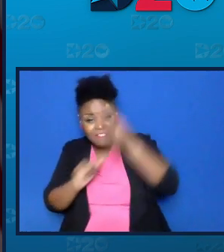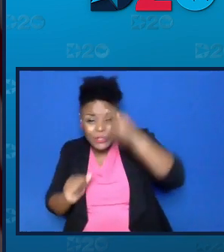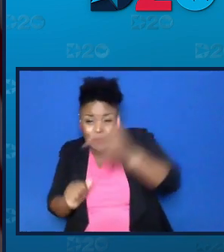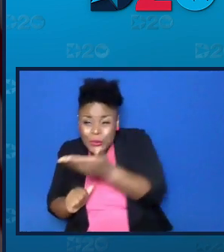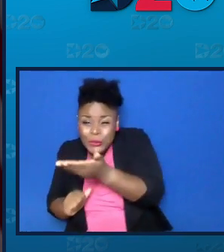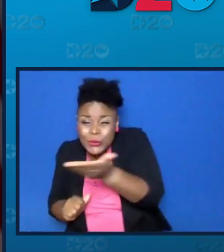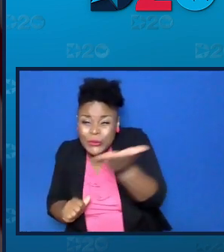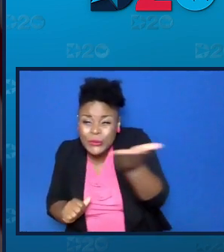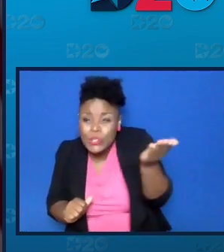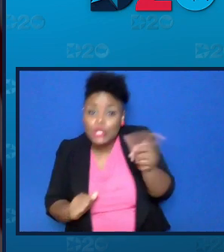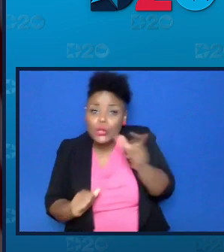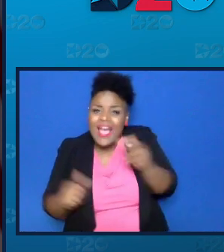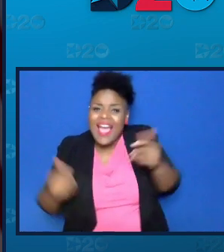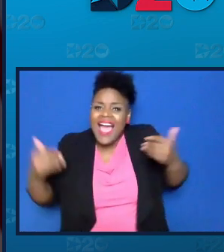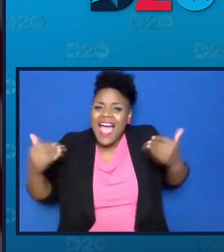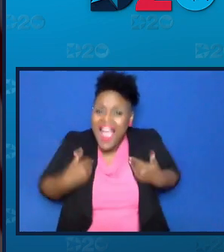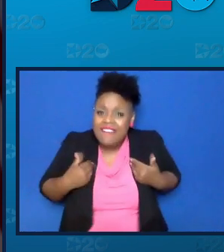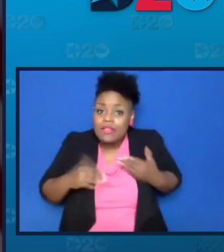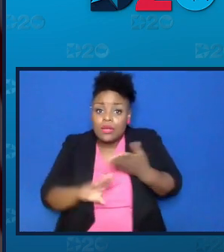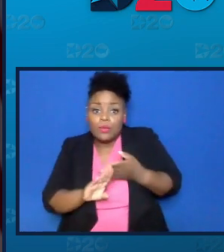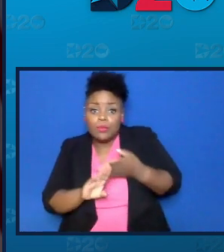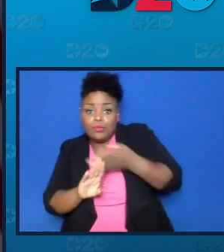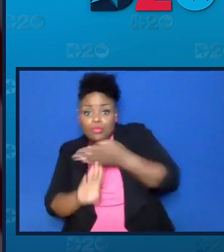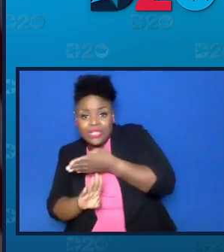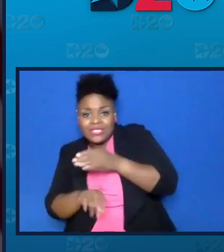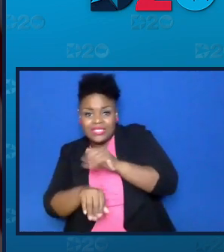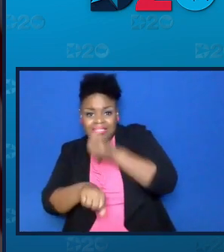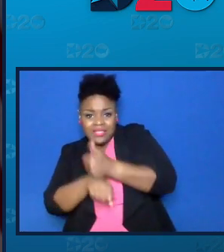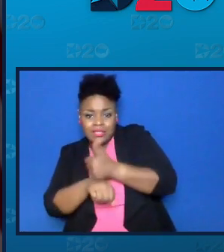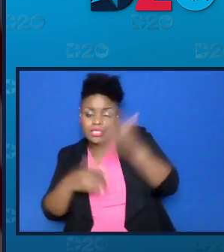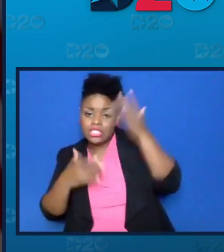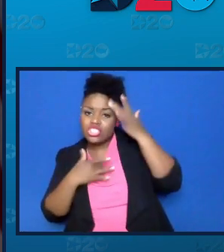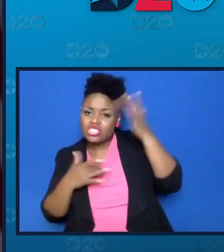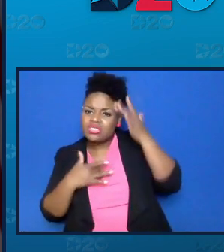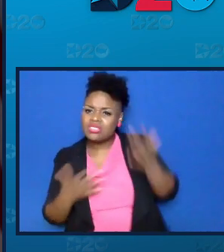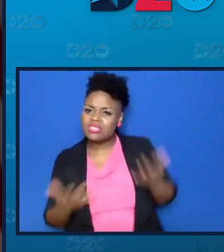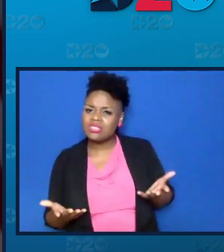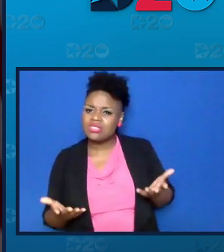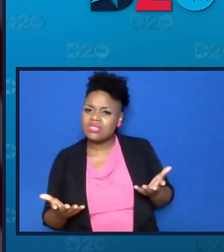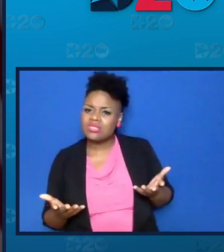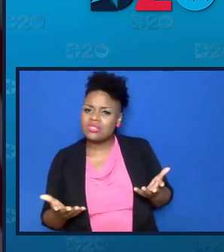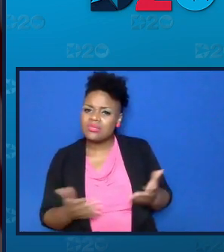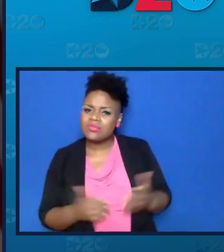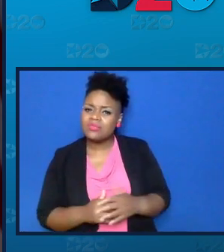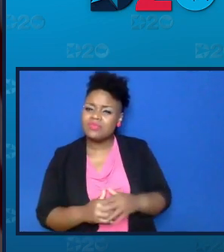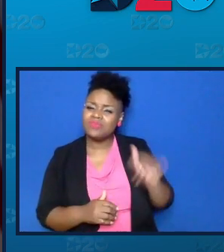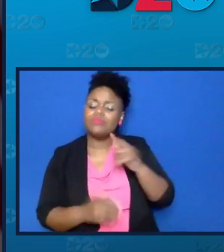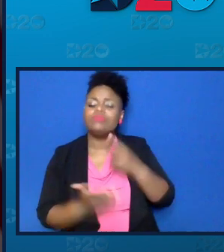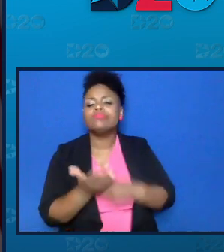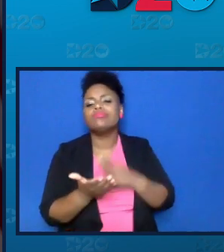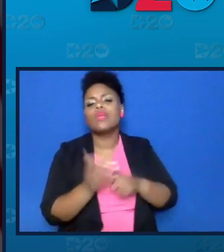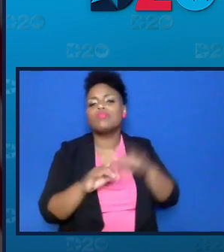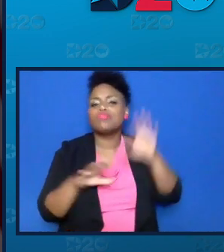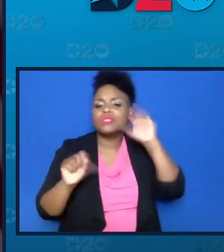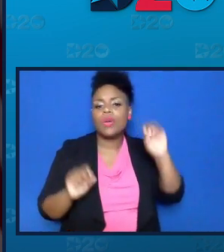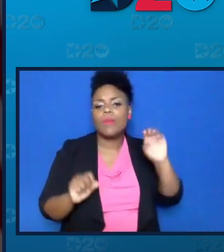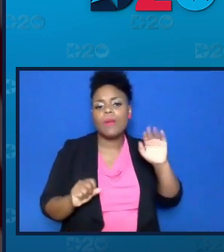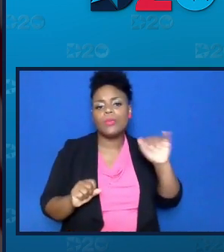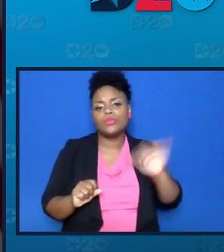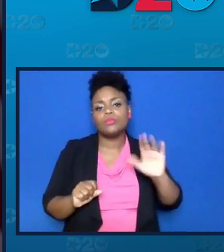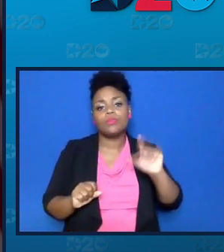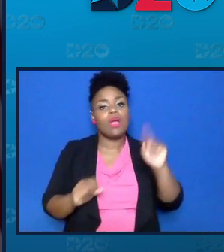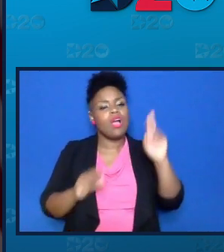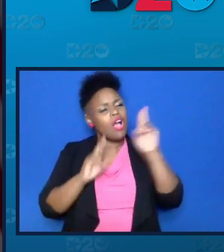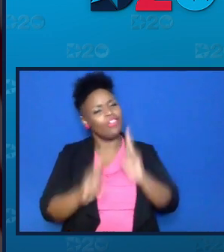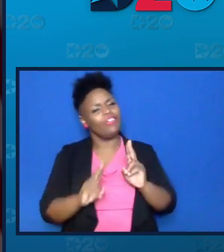people who have pre-existing conditions. And speaking of President Obama, a man I was honored to serve alongside